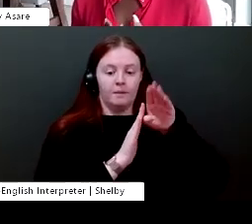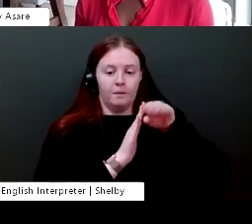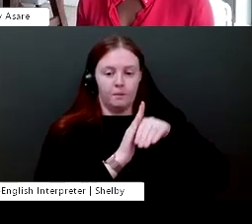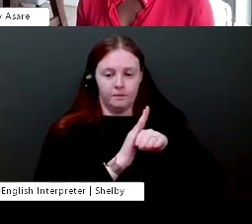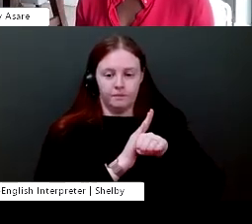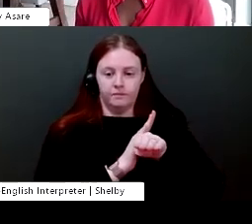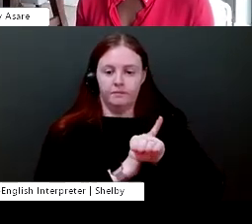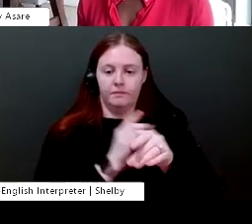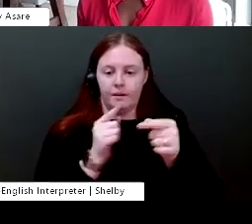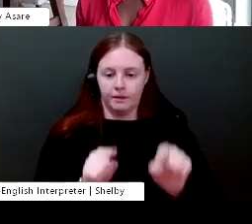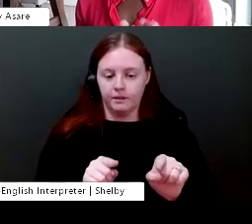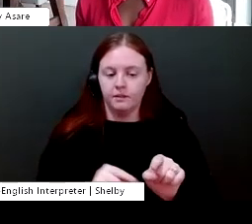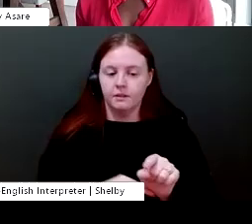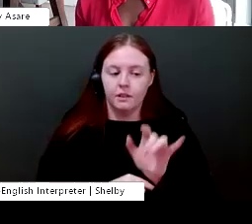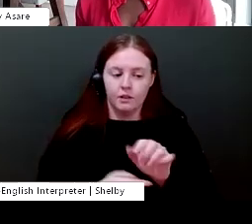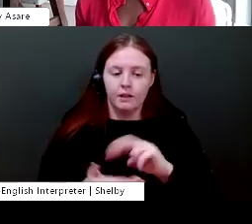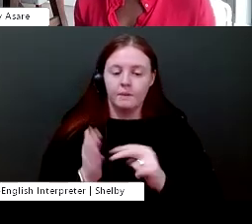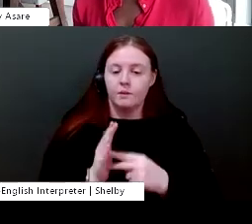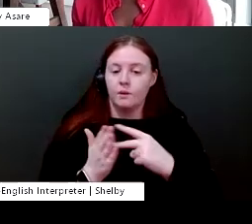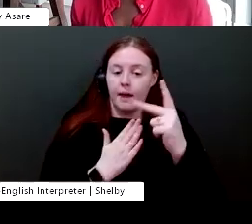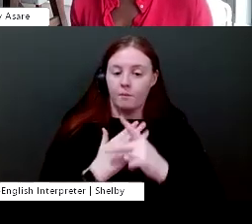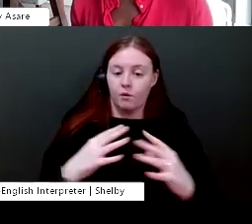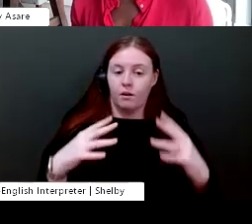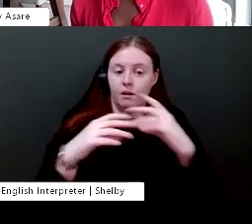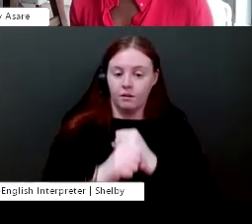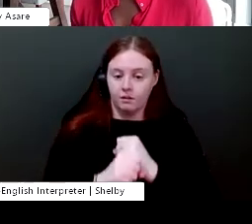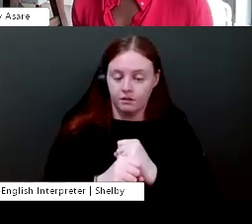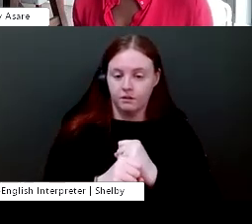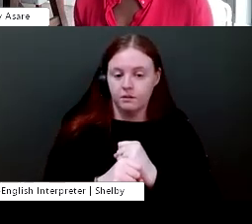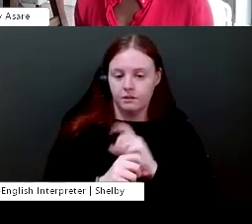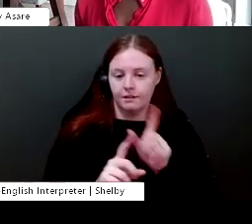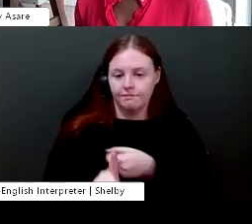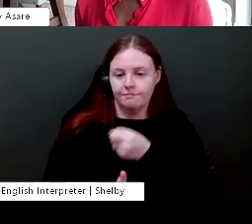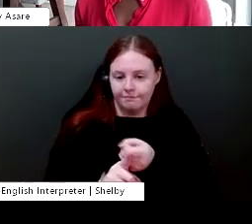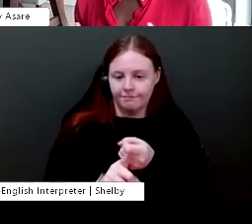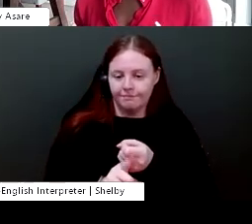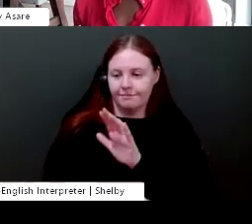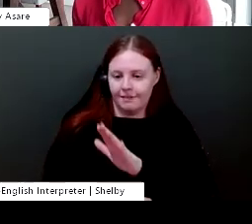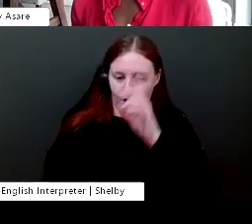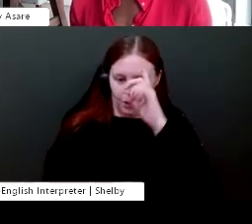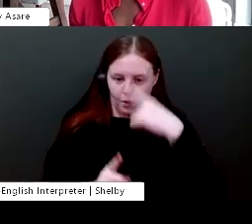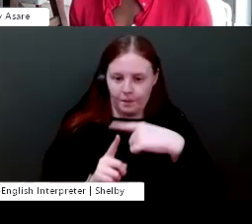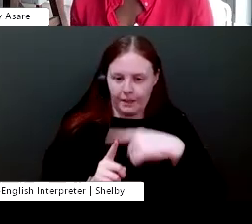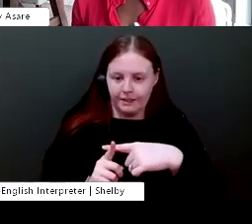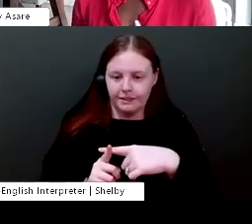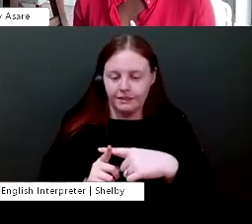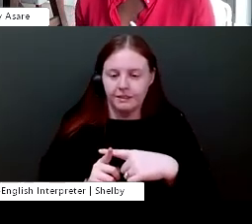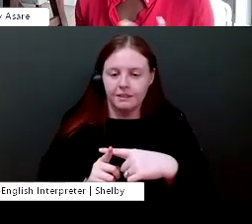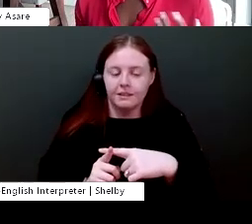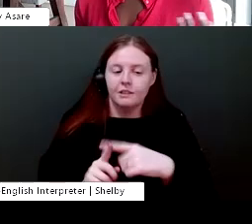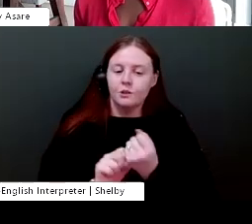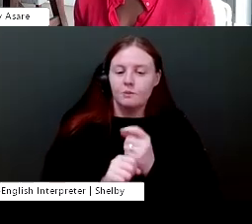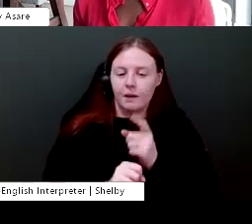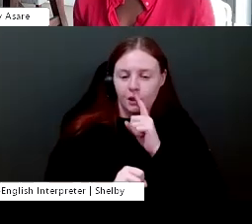impending conclusion of the program was impacting survivors' well-being. And so ensuring that there's supportive closure of programs,